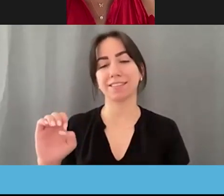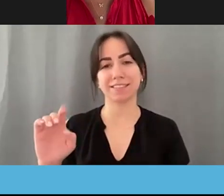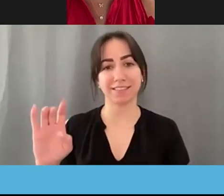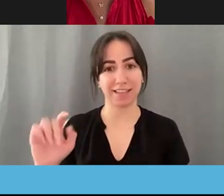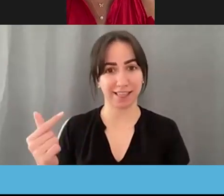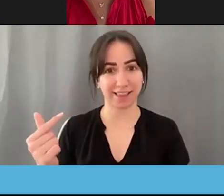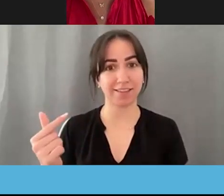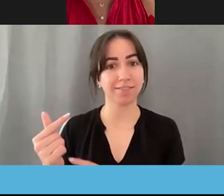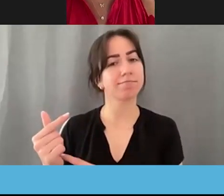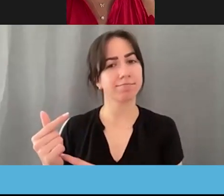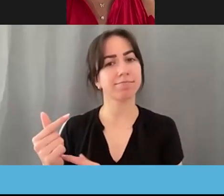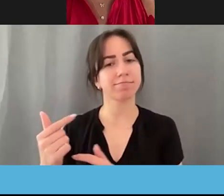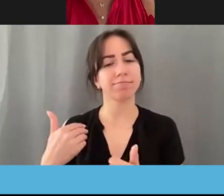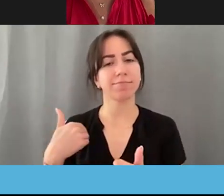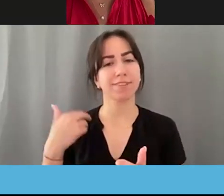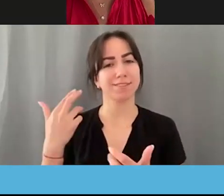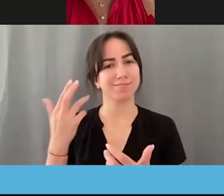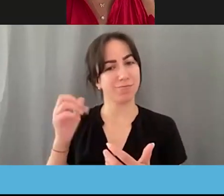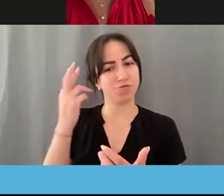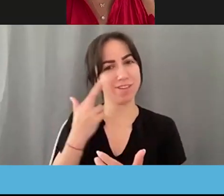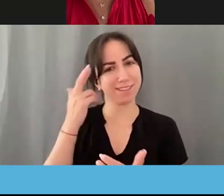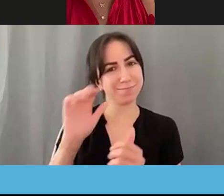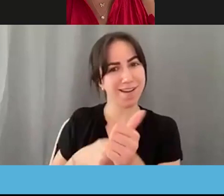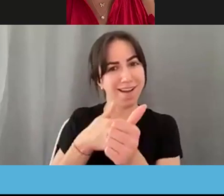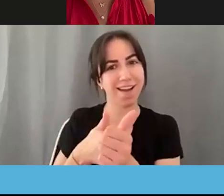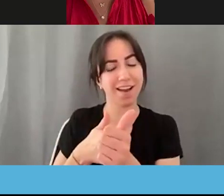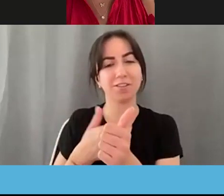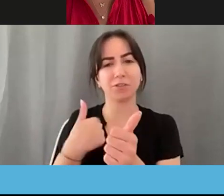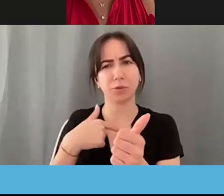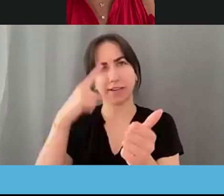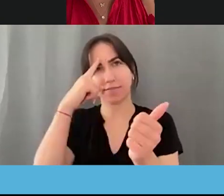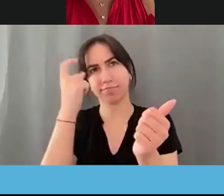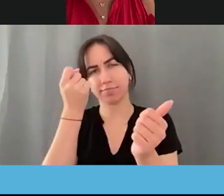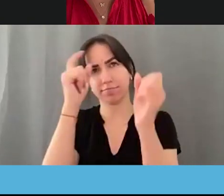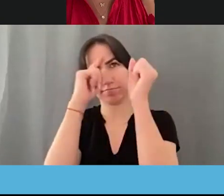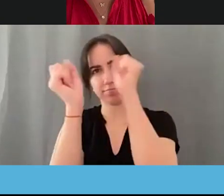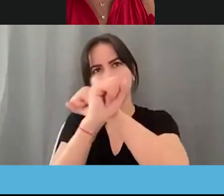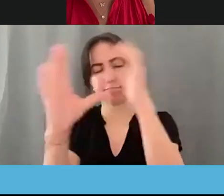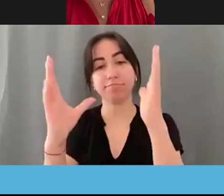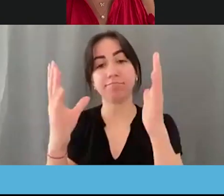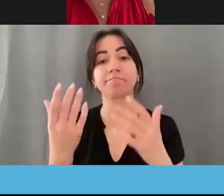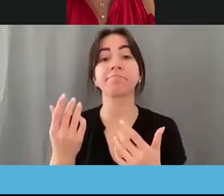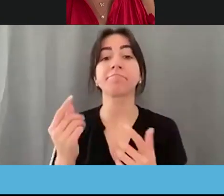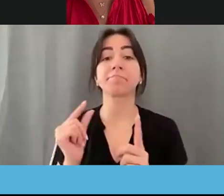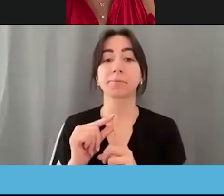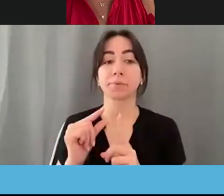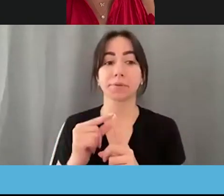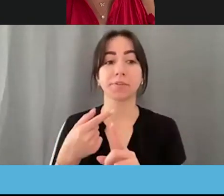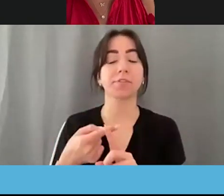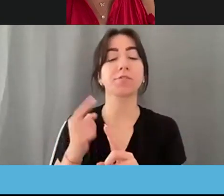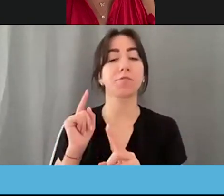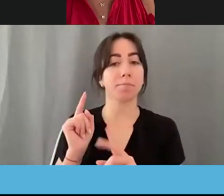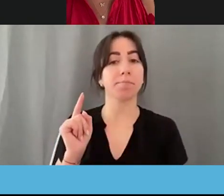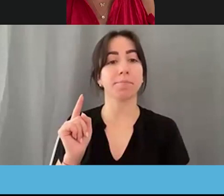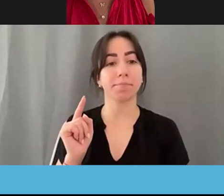term that has arisen for us to conceptualize what this means. The term actually first arose in